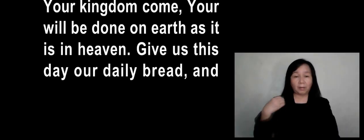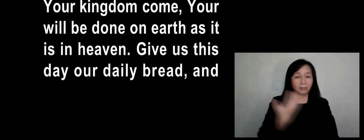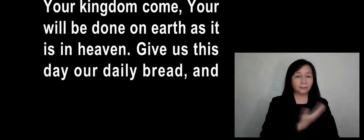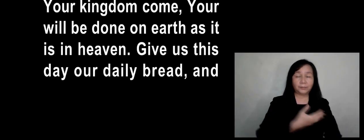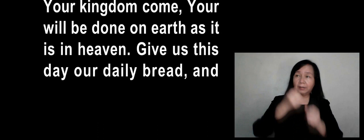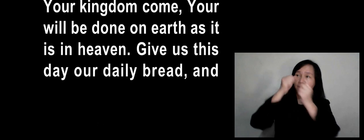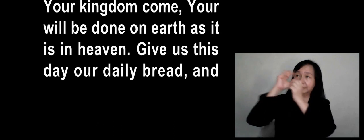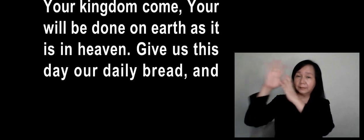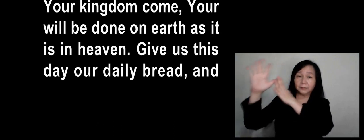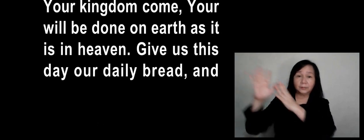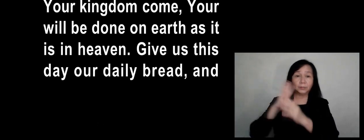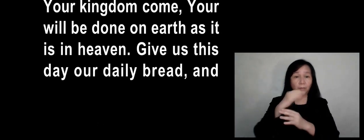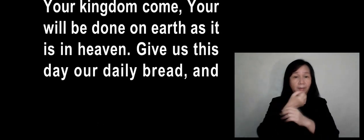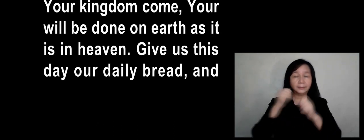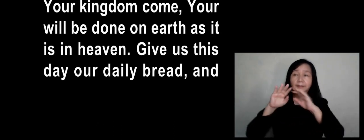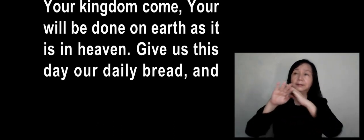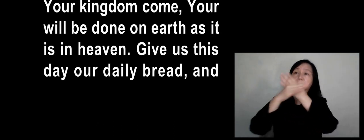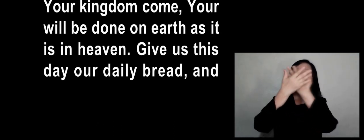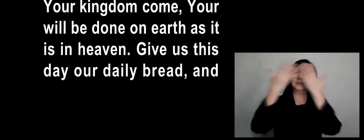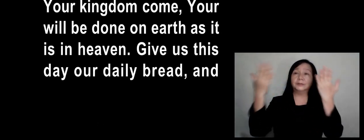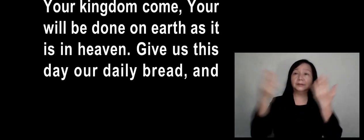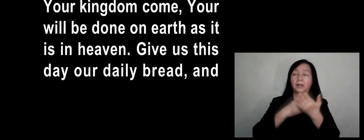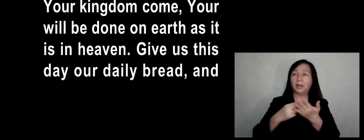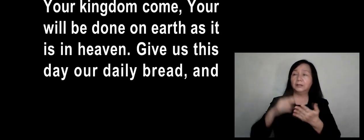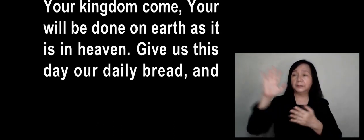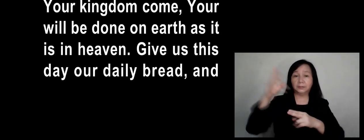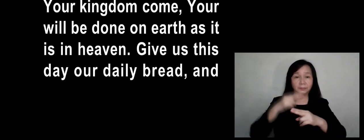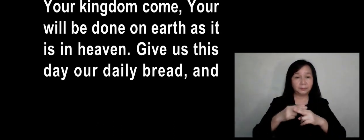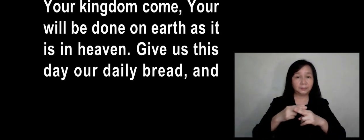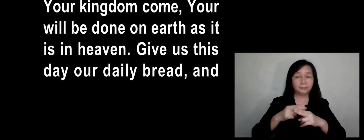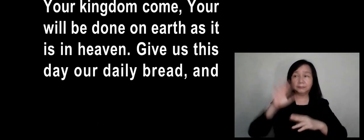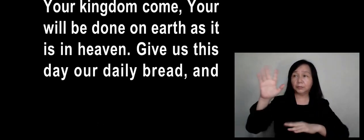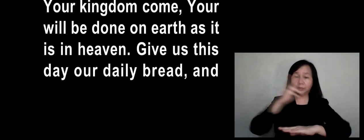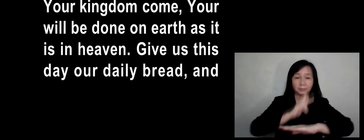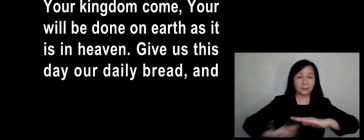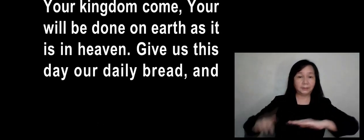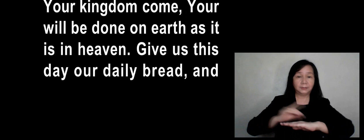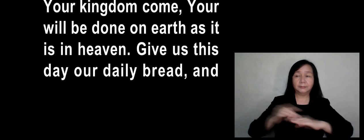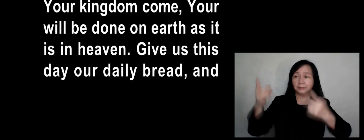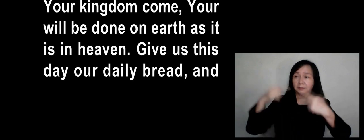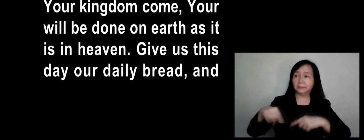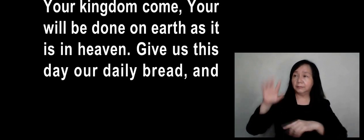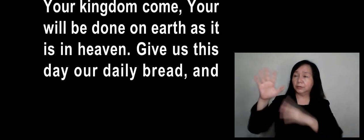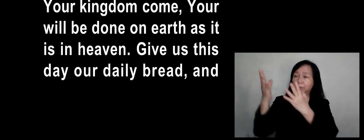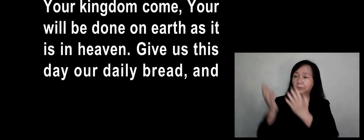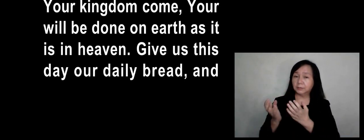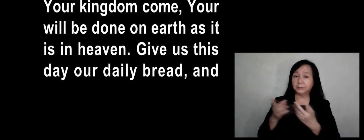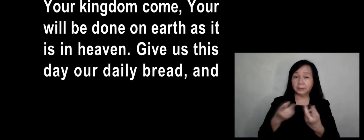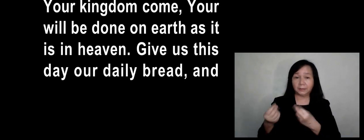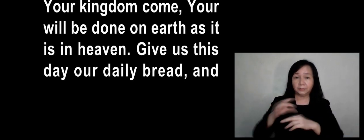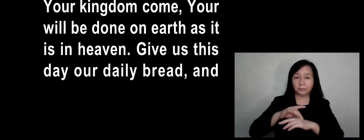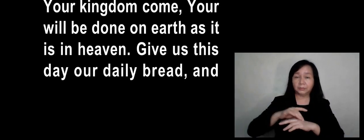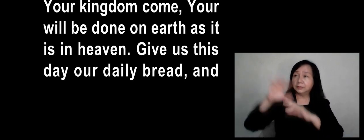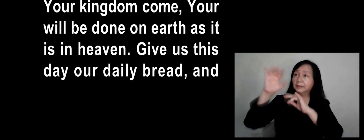Our Father, who art in heaven, holy be your name. Your kingdom come, your will be done on